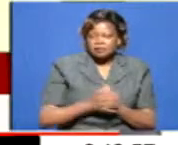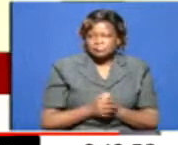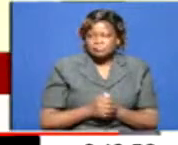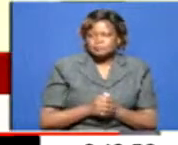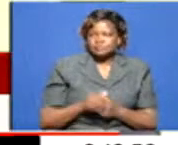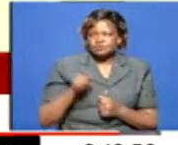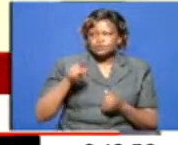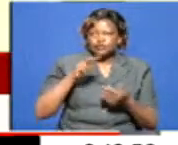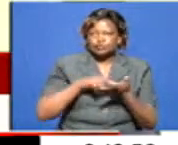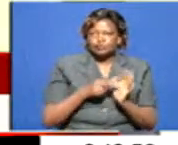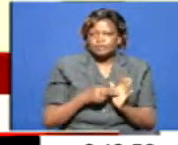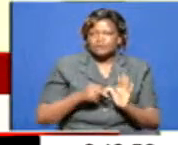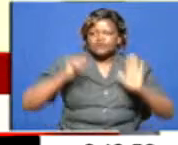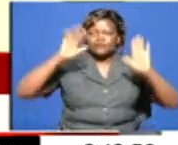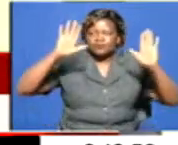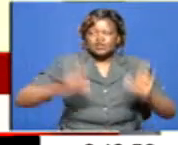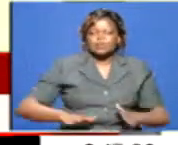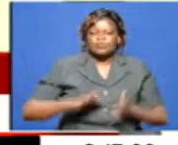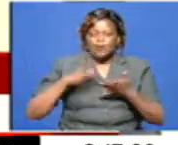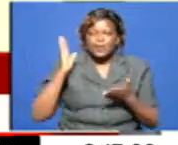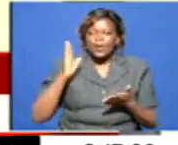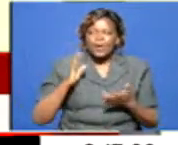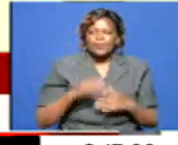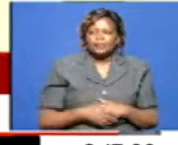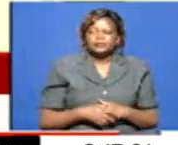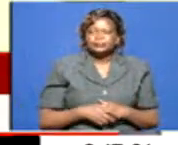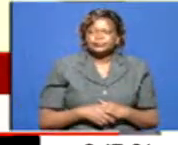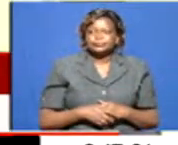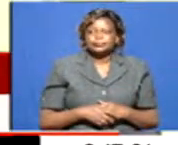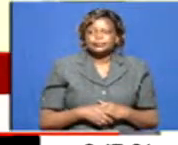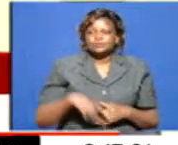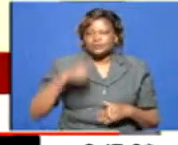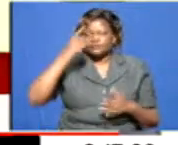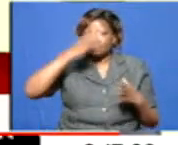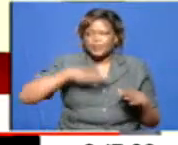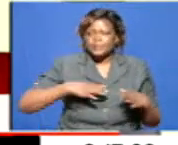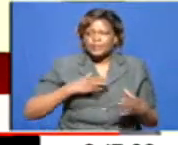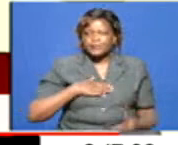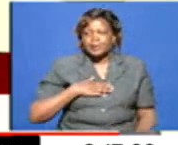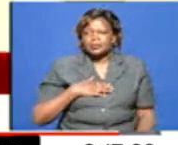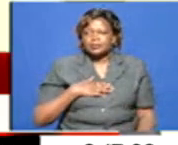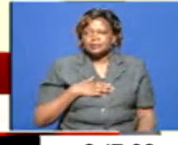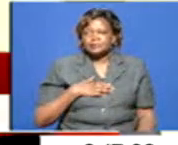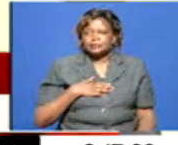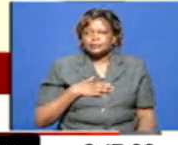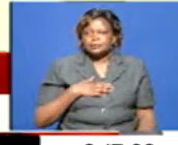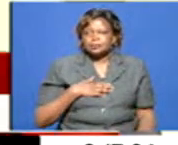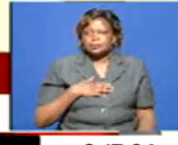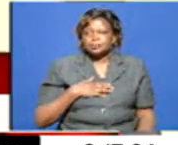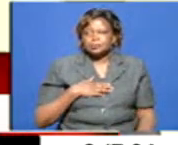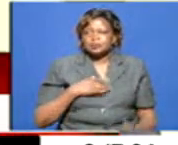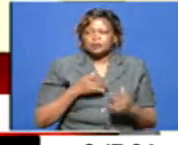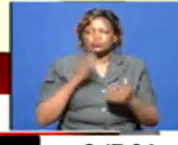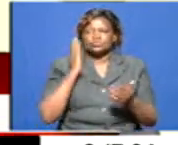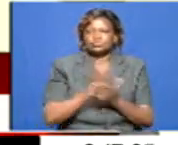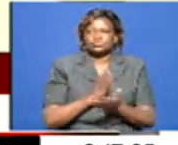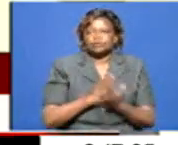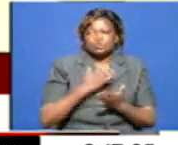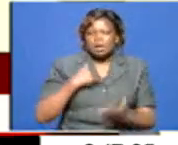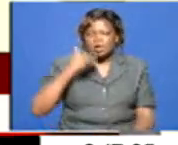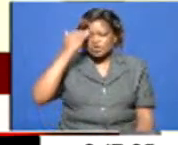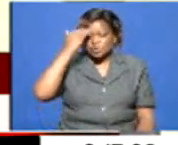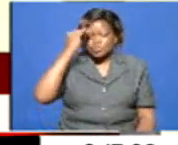project ni ya muhimu sana Godwin. Na nina hakika